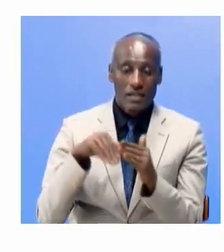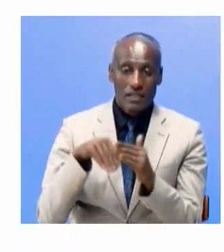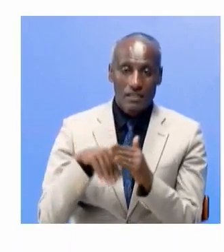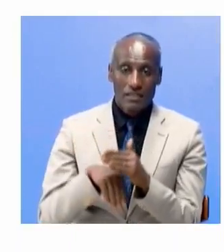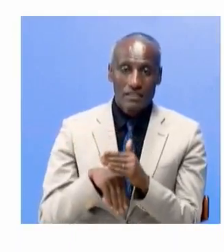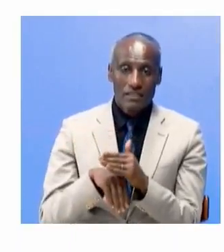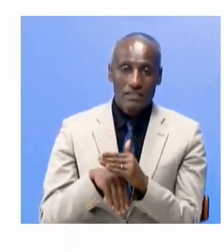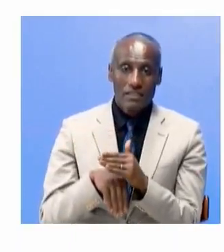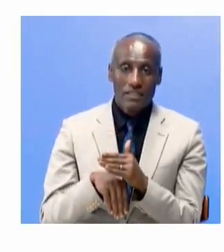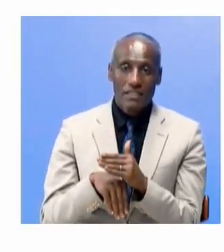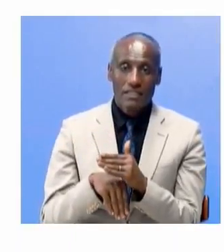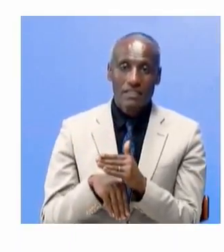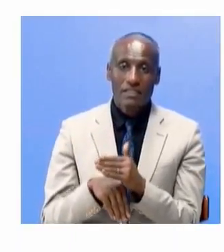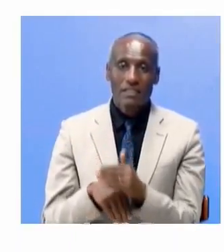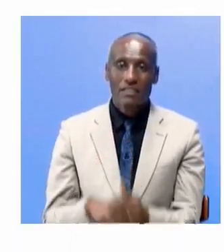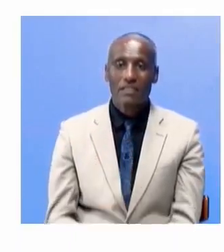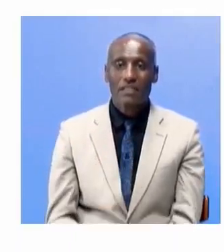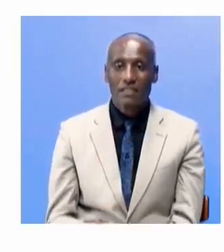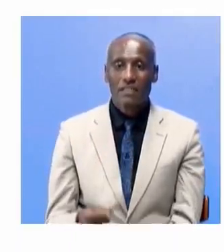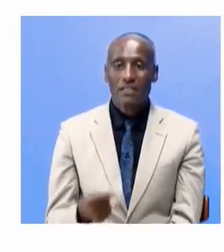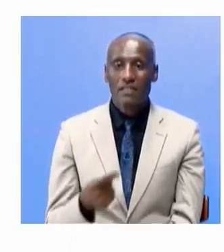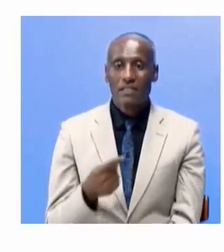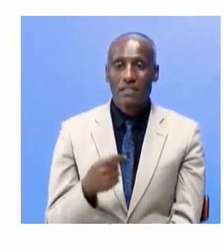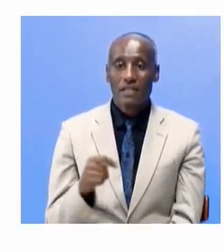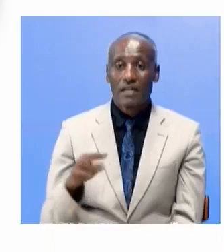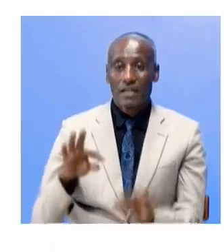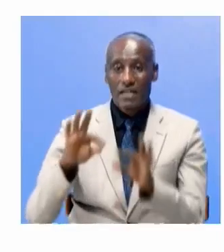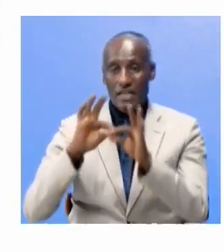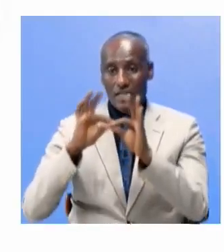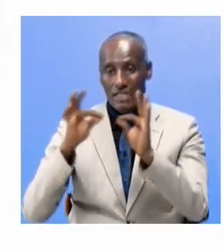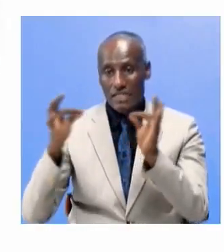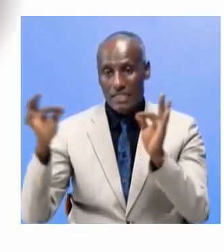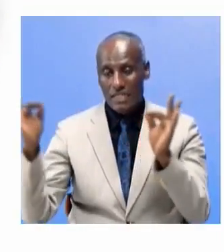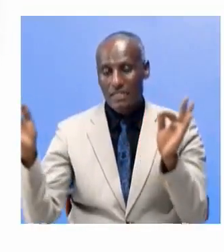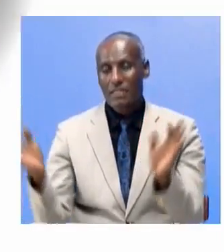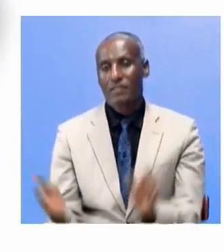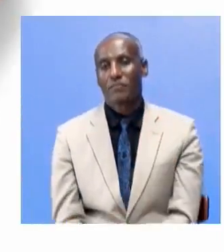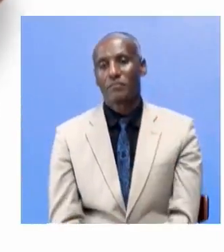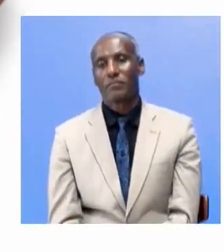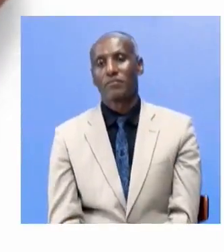Incorrect verbs in the sentence.